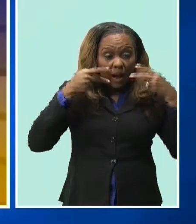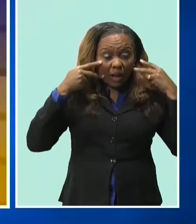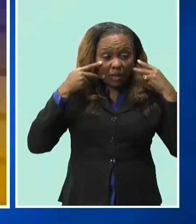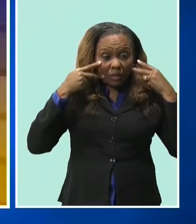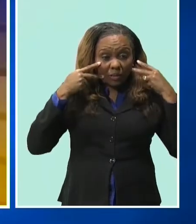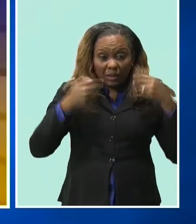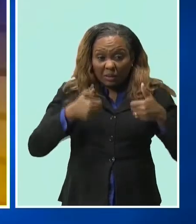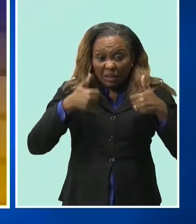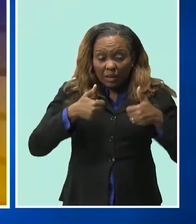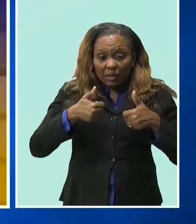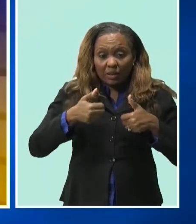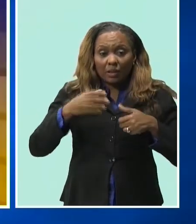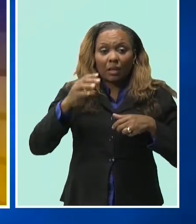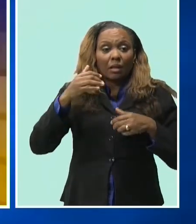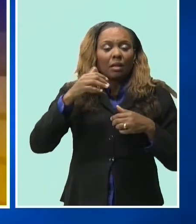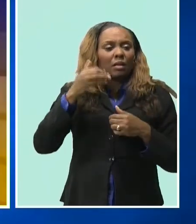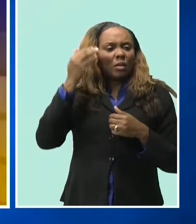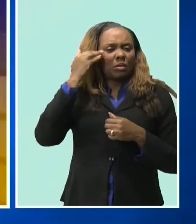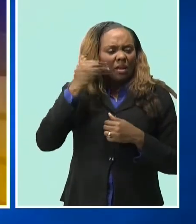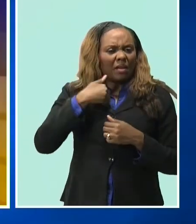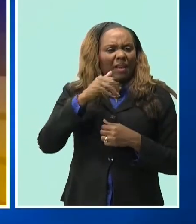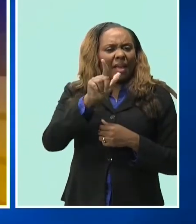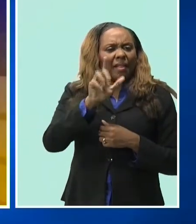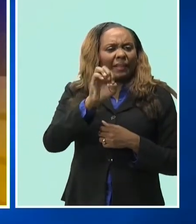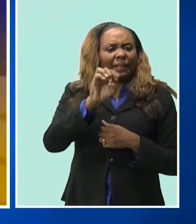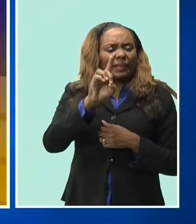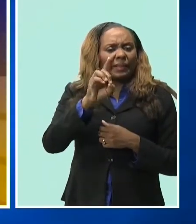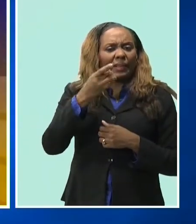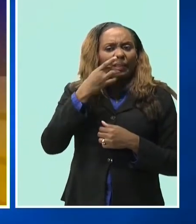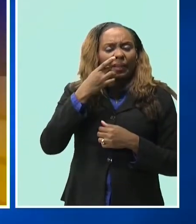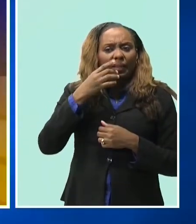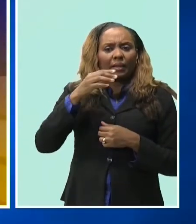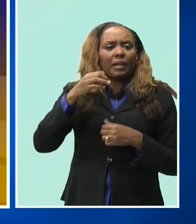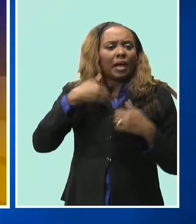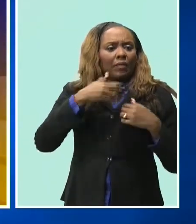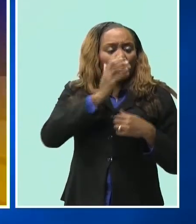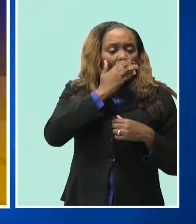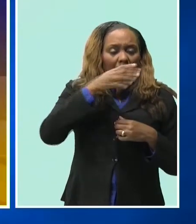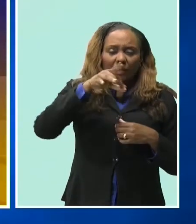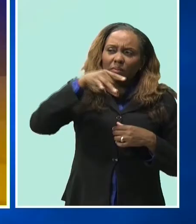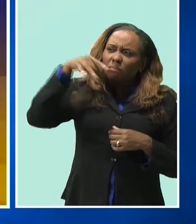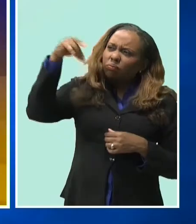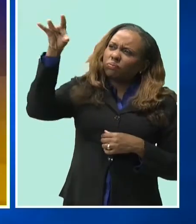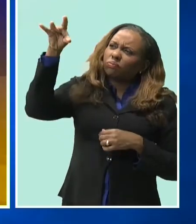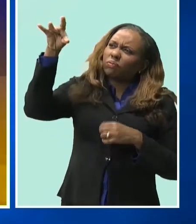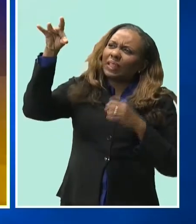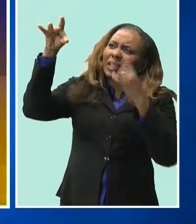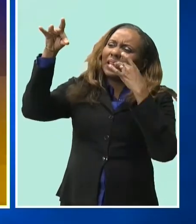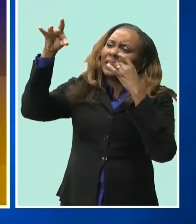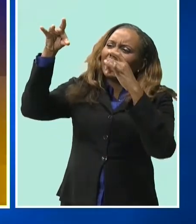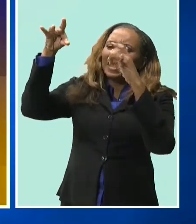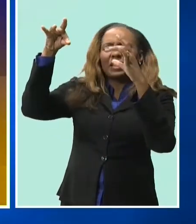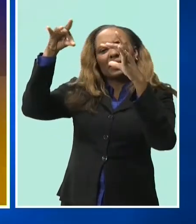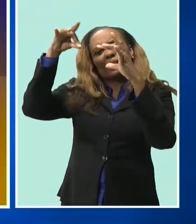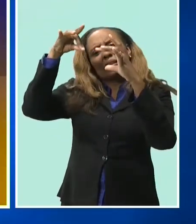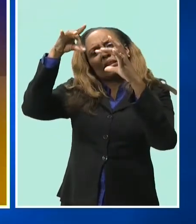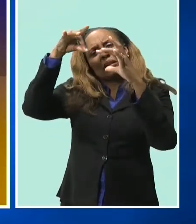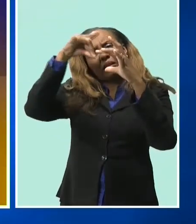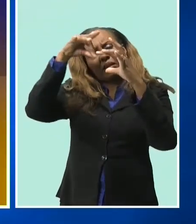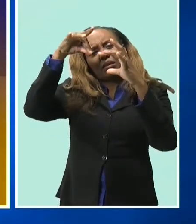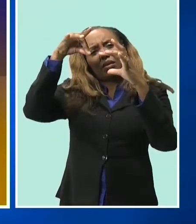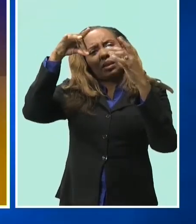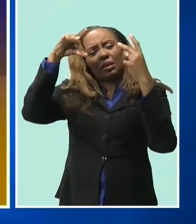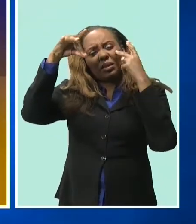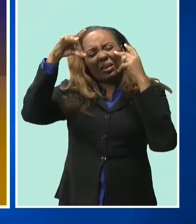pinhole lights coming through, you know it's not really very efficient. You probably could walk around with your mouth open. It's the same